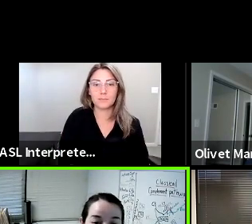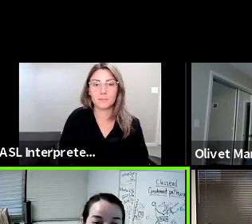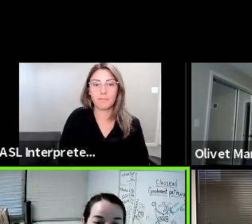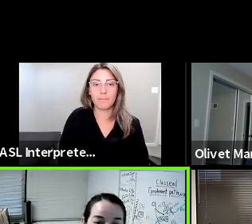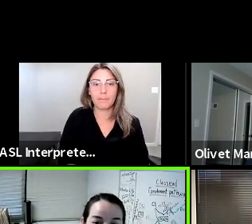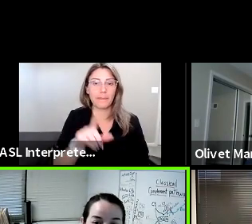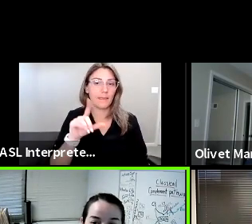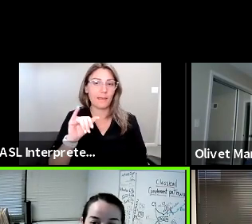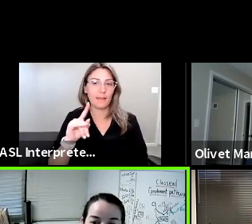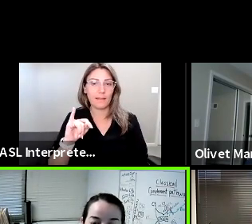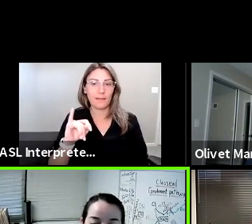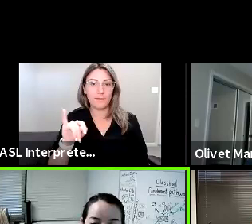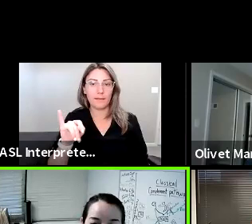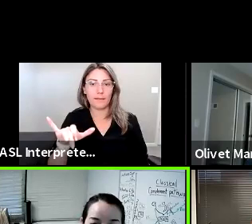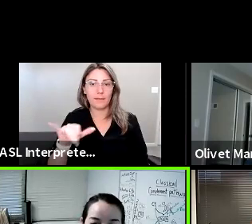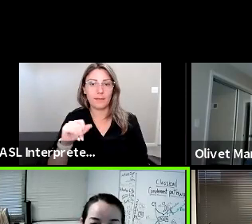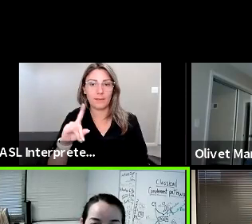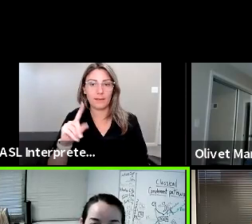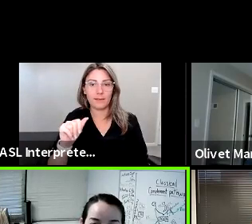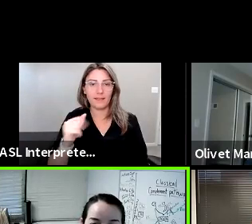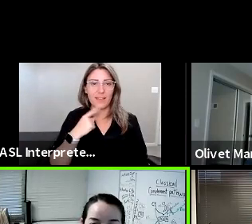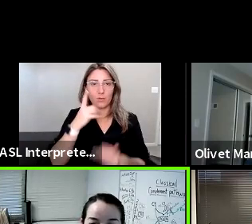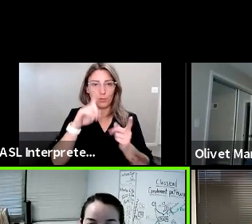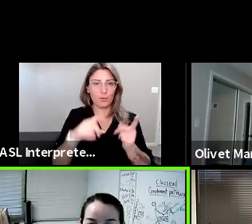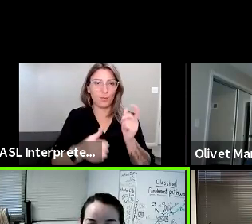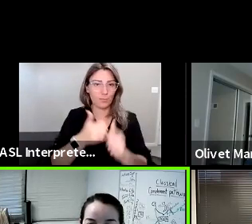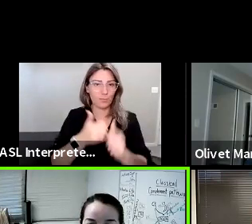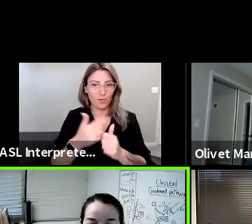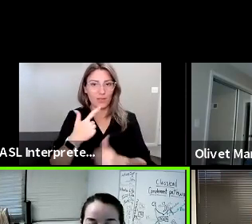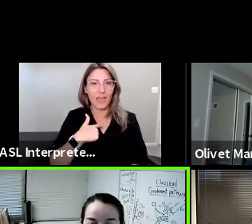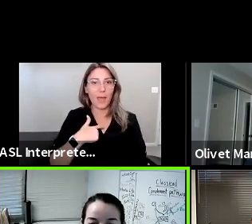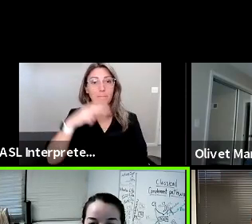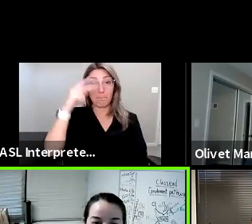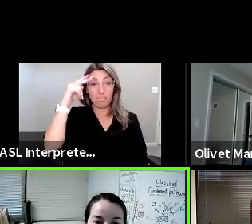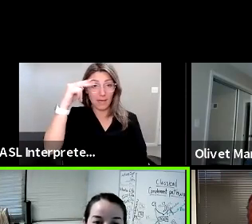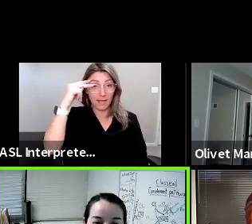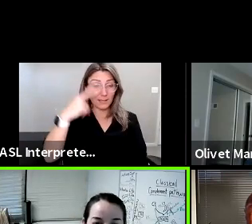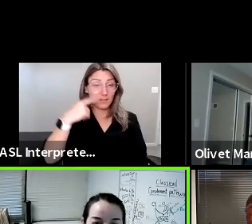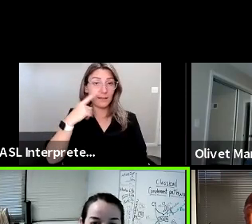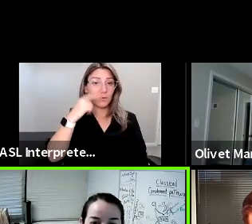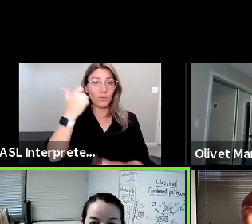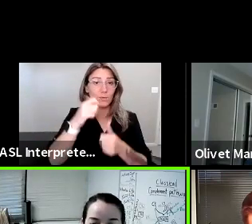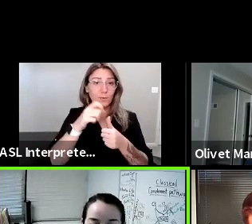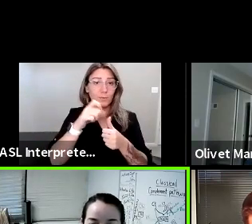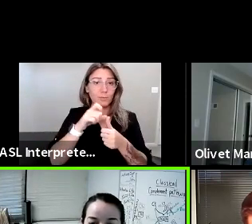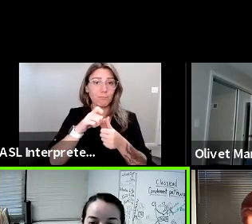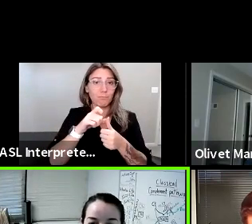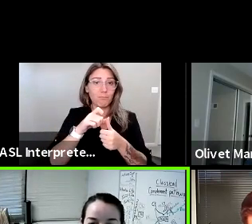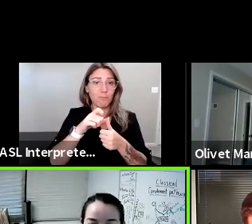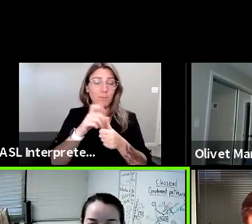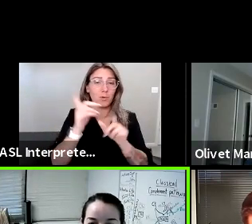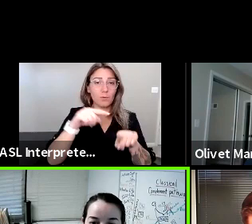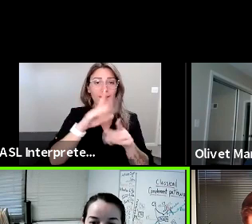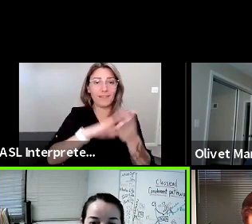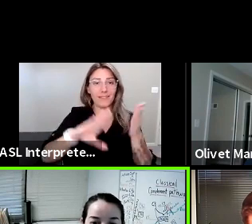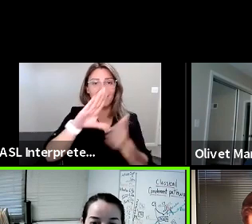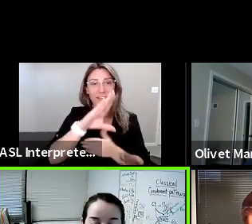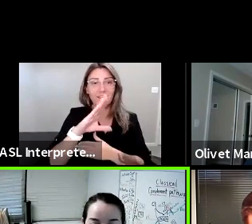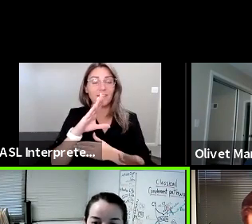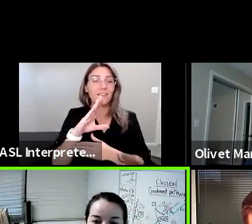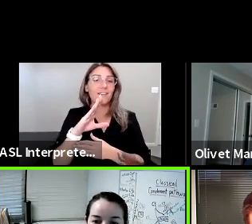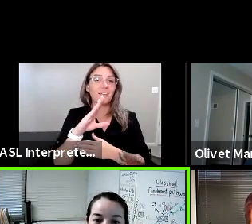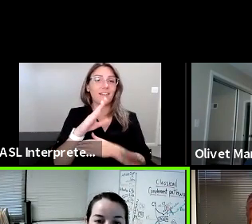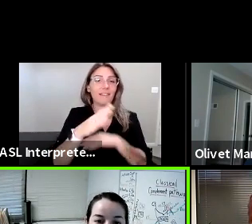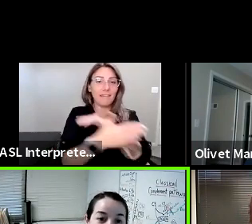I think I agree with most of what has been said. I'm Mexican, and I remember coming to this country for college and being asked